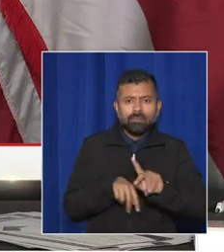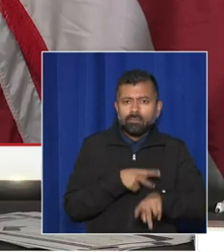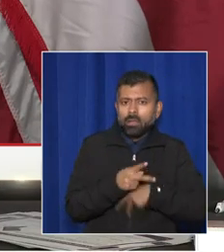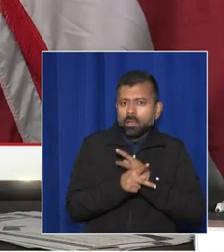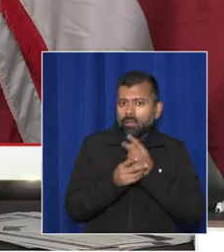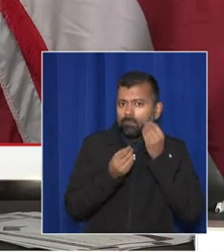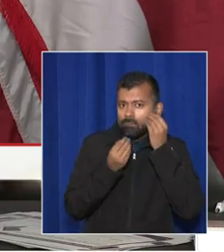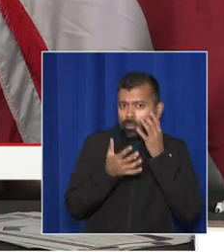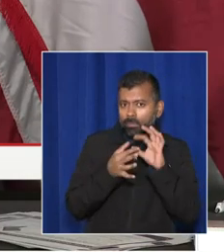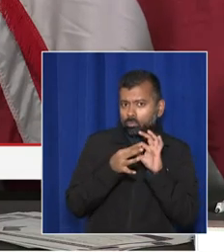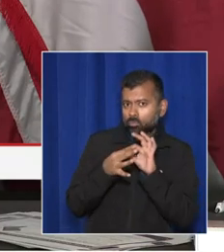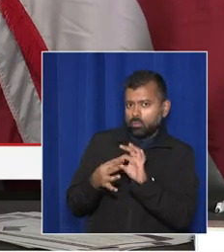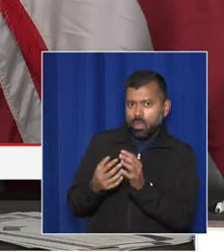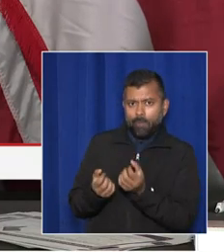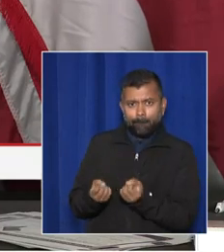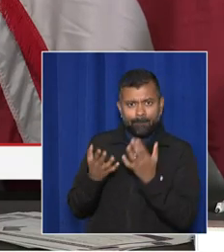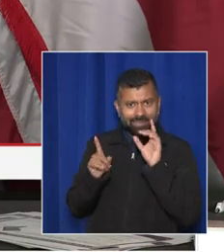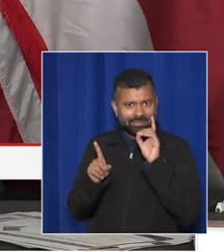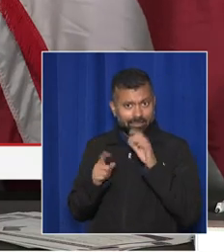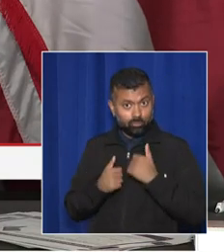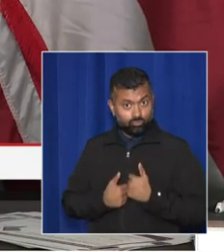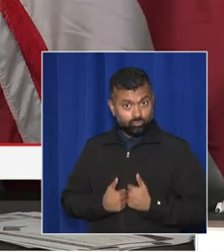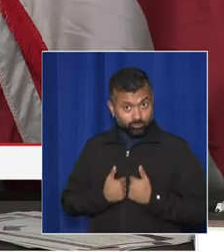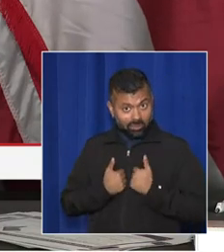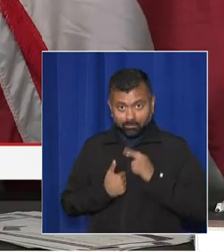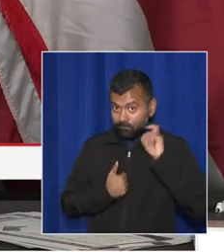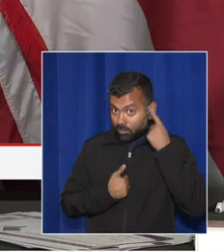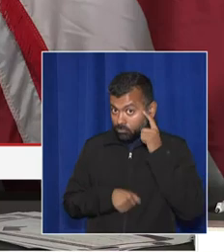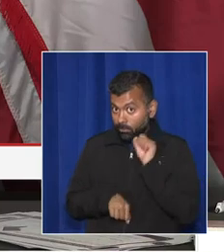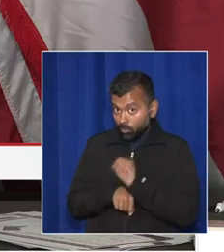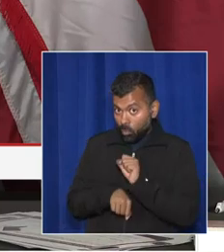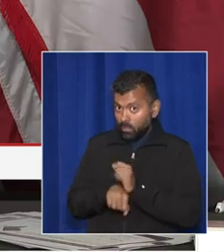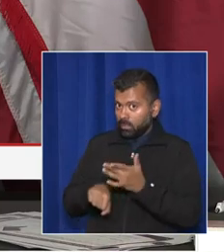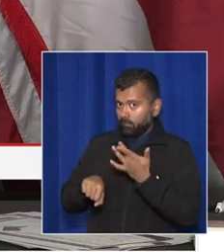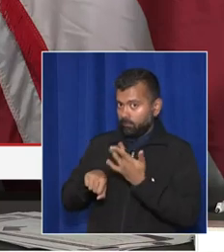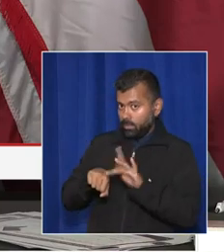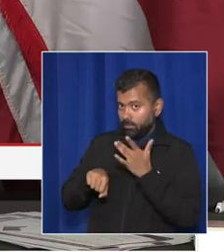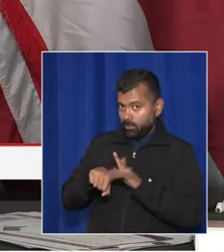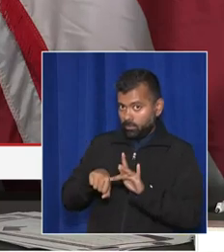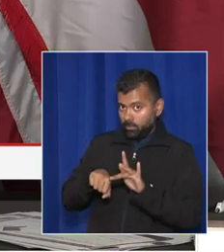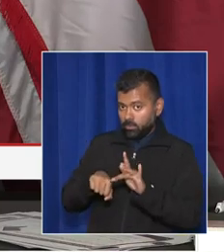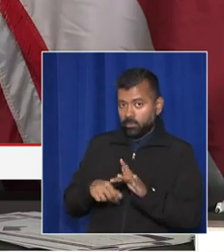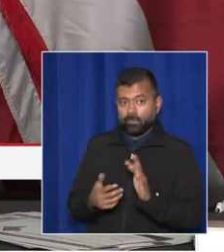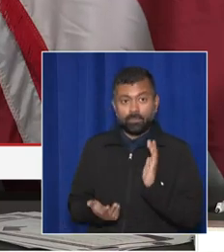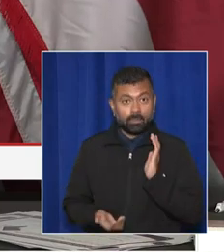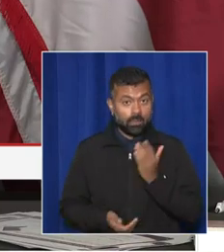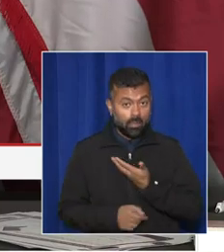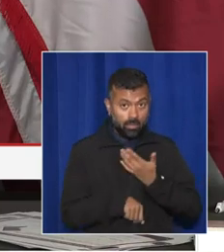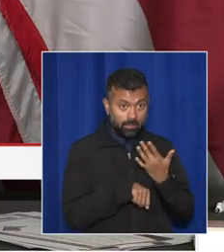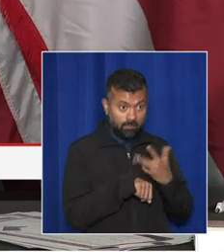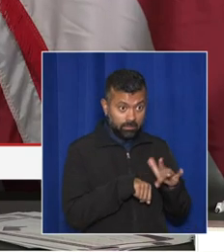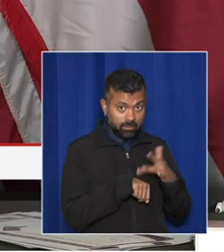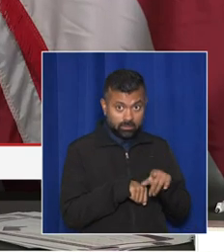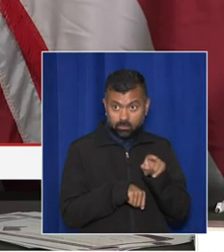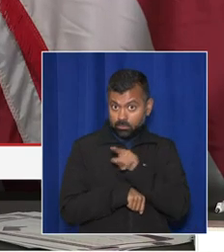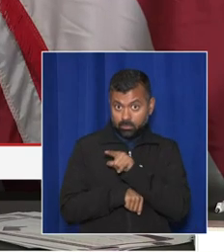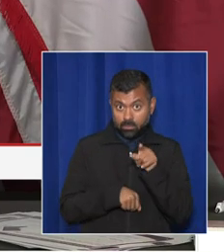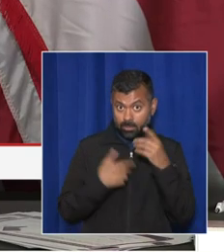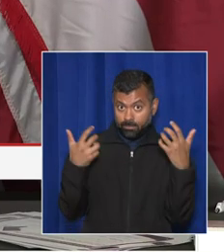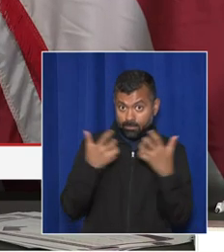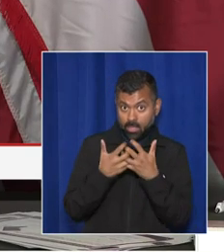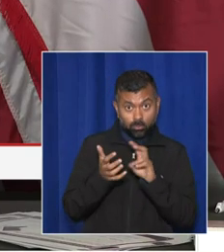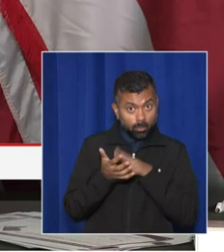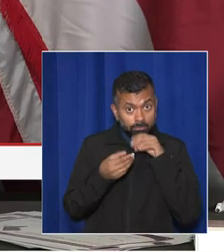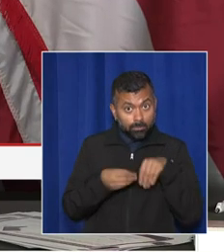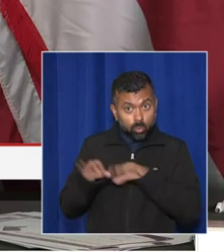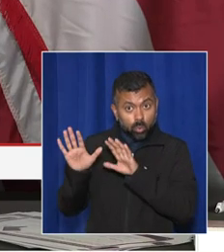of DC residents in federal jobs and if people are going to move. Is that your question? Are you anticipating, the